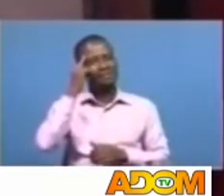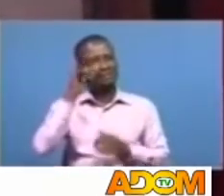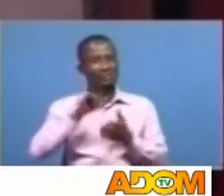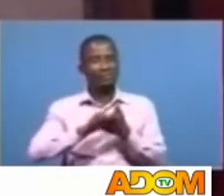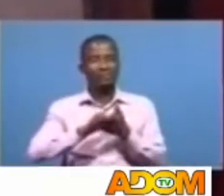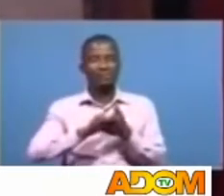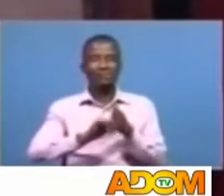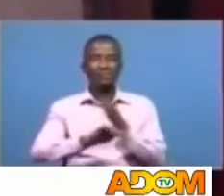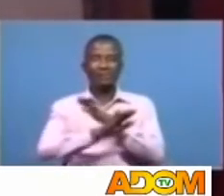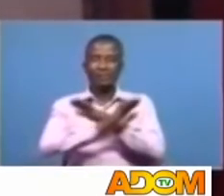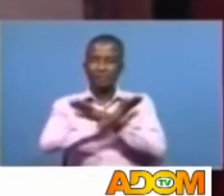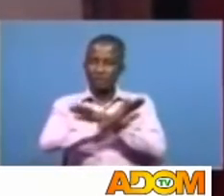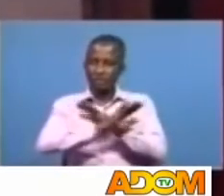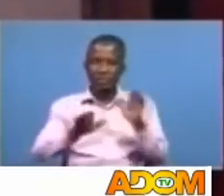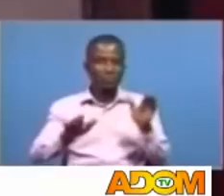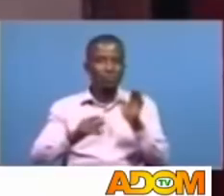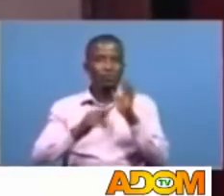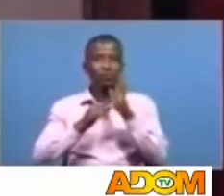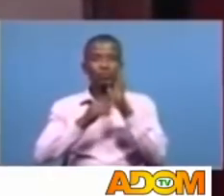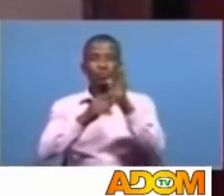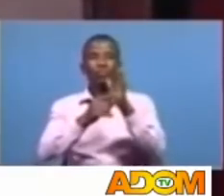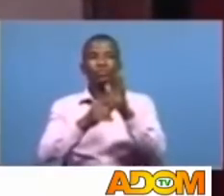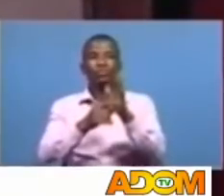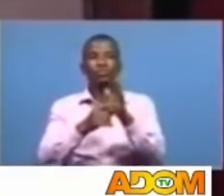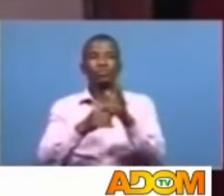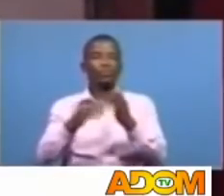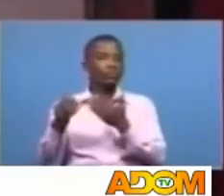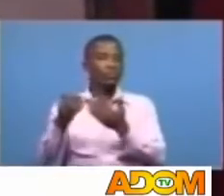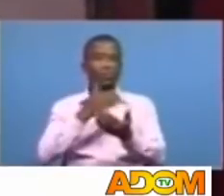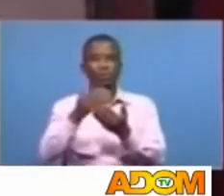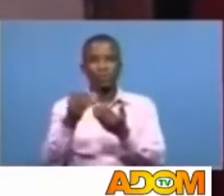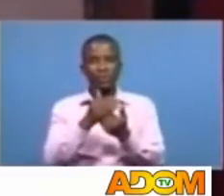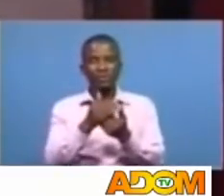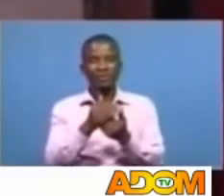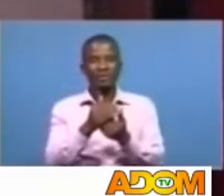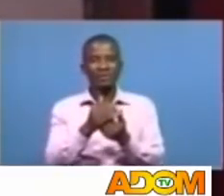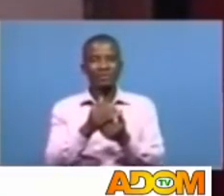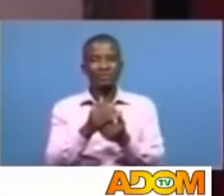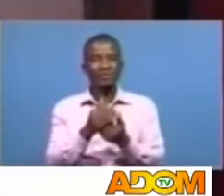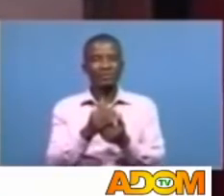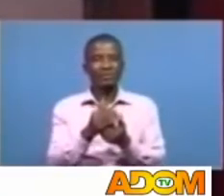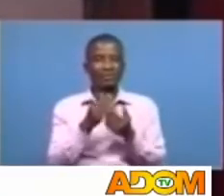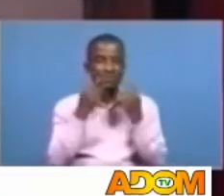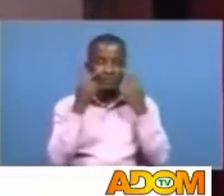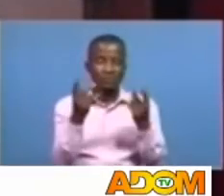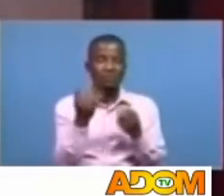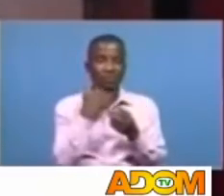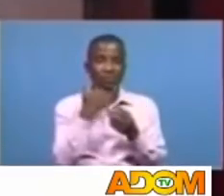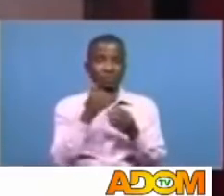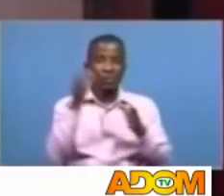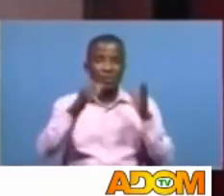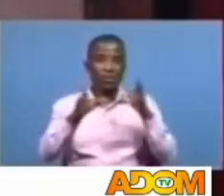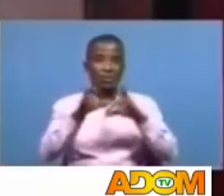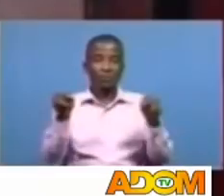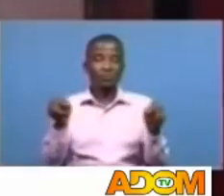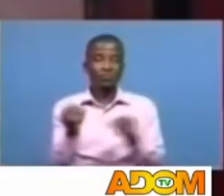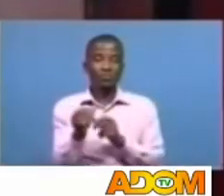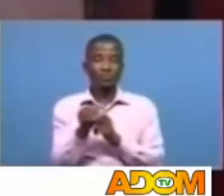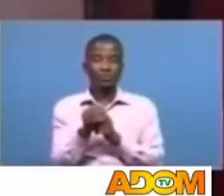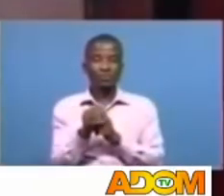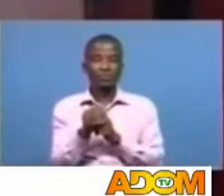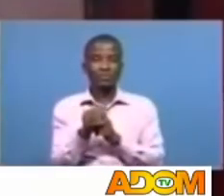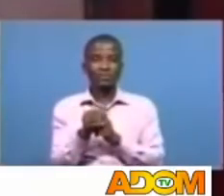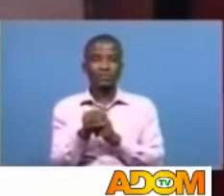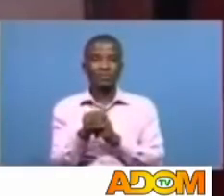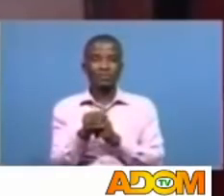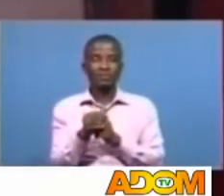not demonstrate any fundamental error committed by the court,